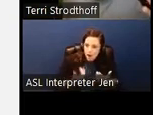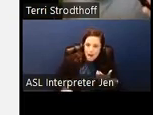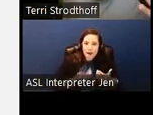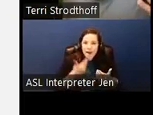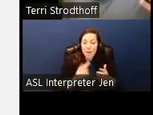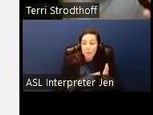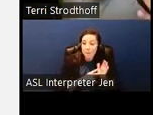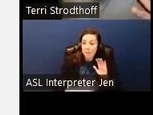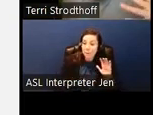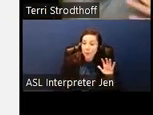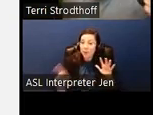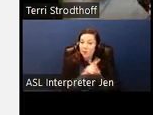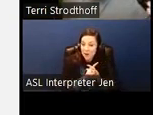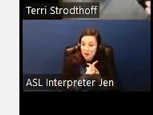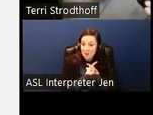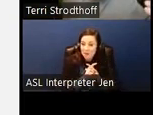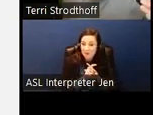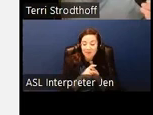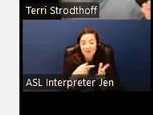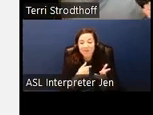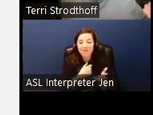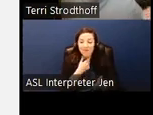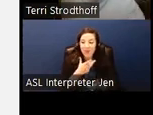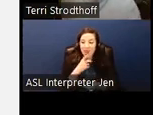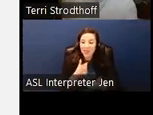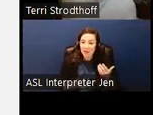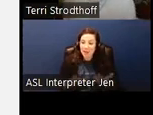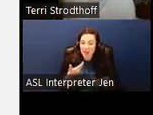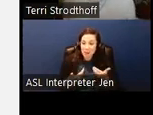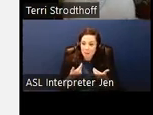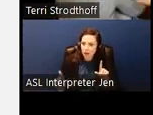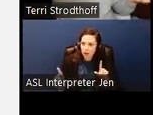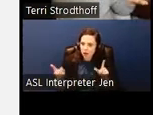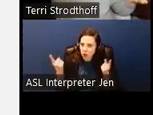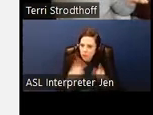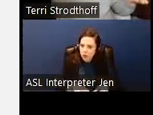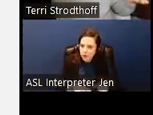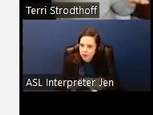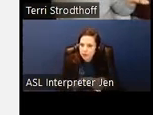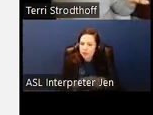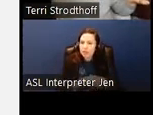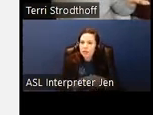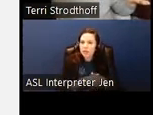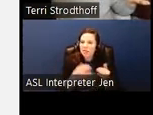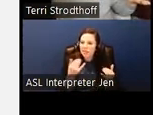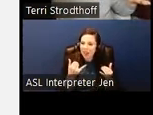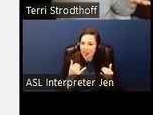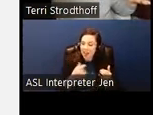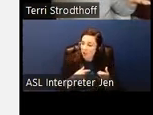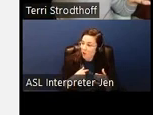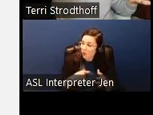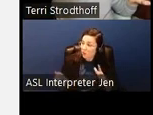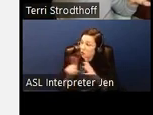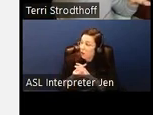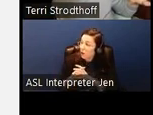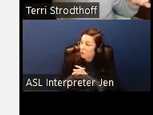up in my truth, I'm expressing my true emotions, but when I express my true emotions, it's impacting the attachment to my